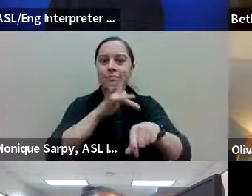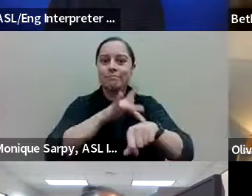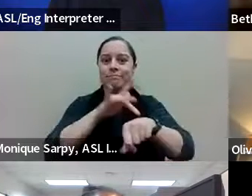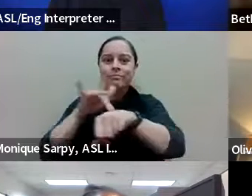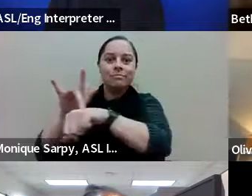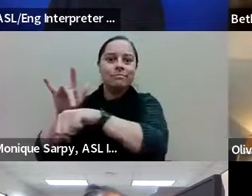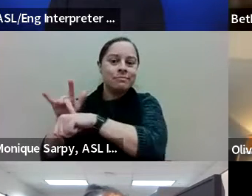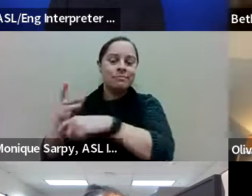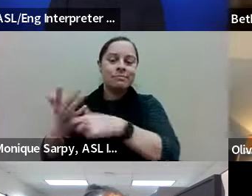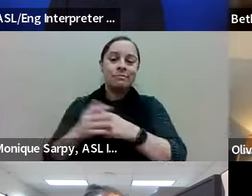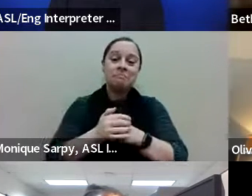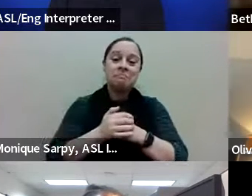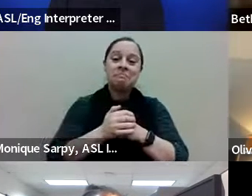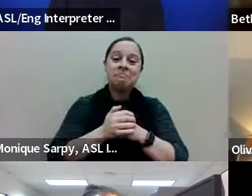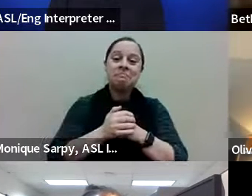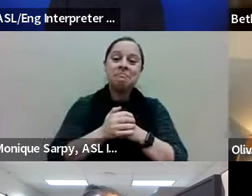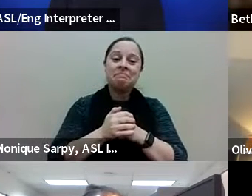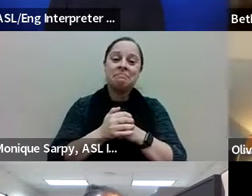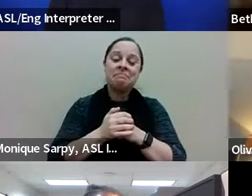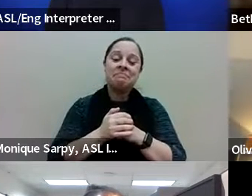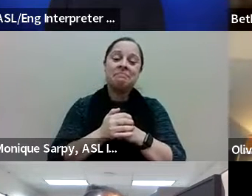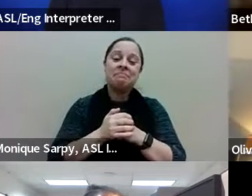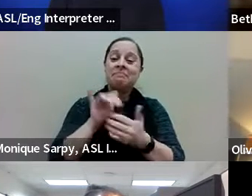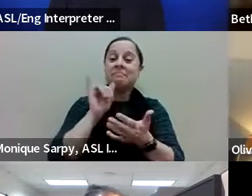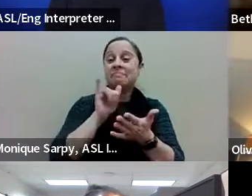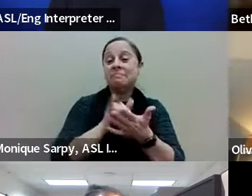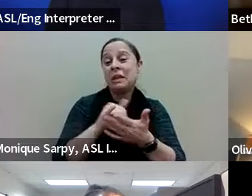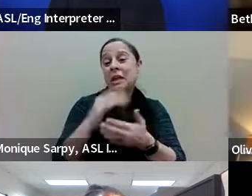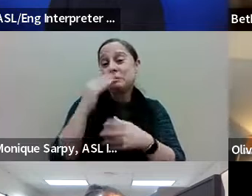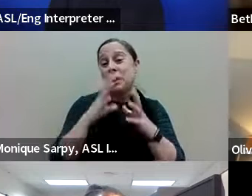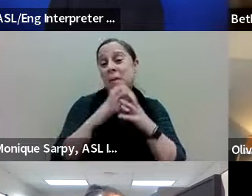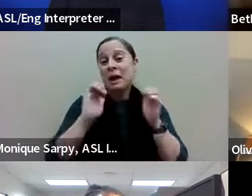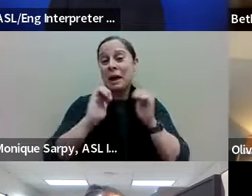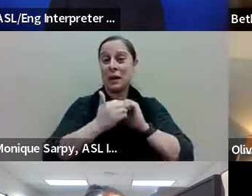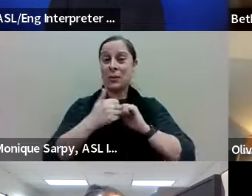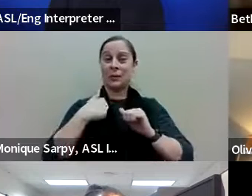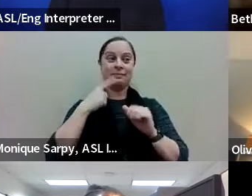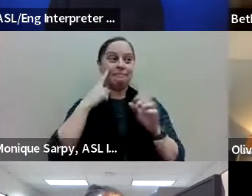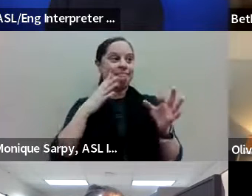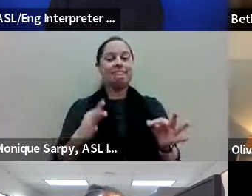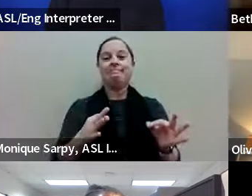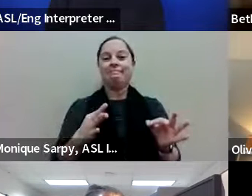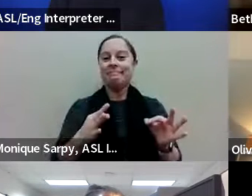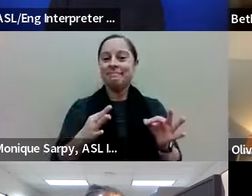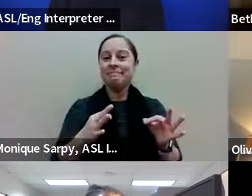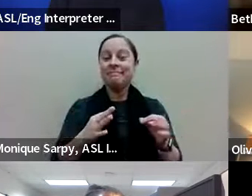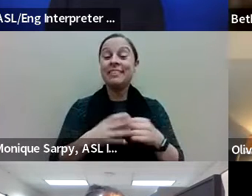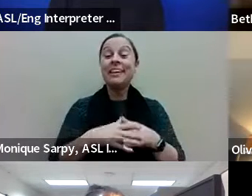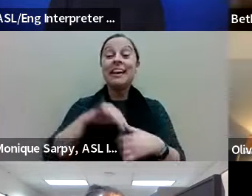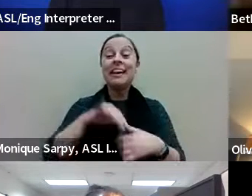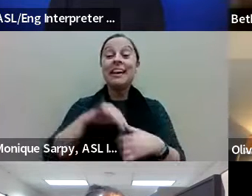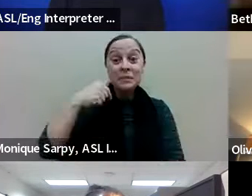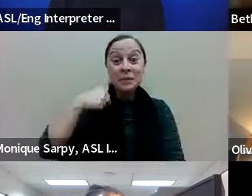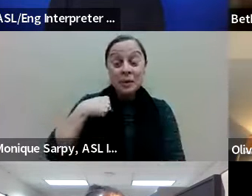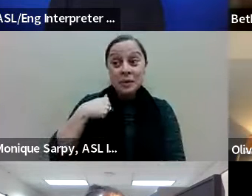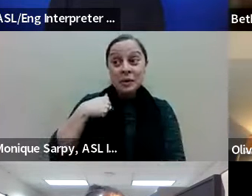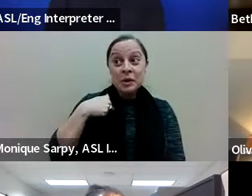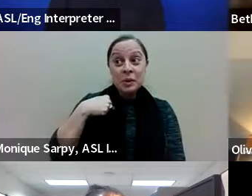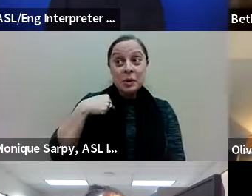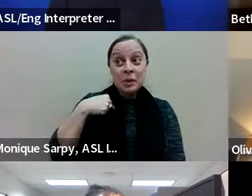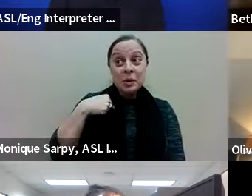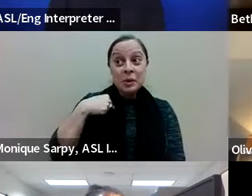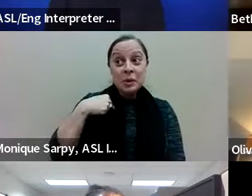So that's pretty much how I decide. If I know that there won't be